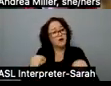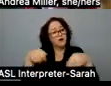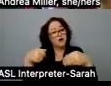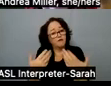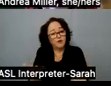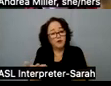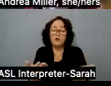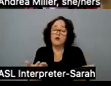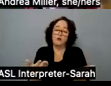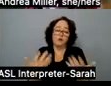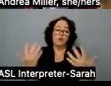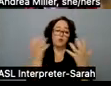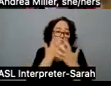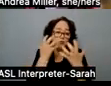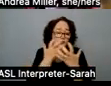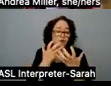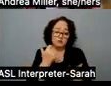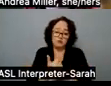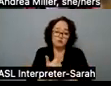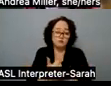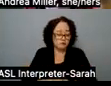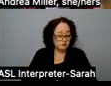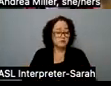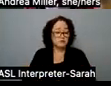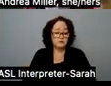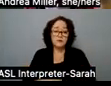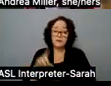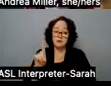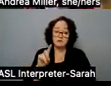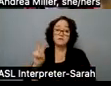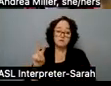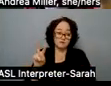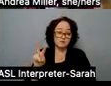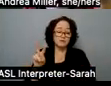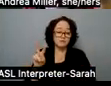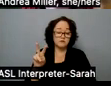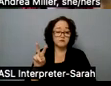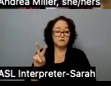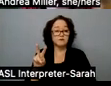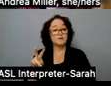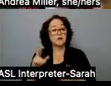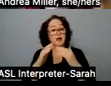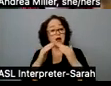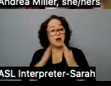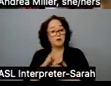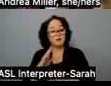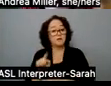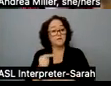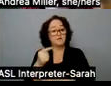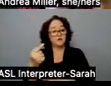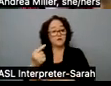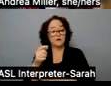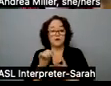guide. The domestic violence housing first is a great model to look